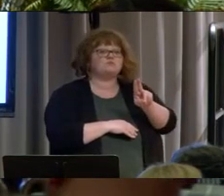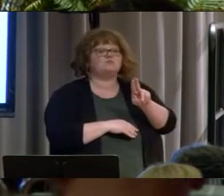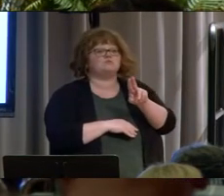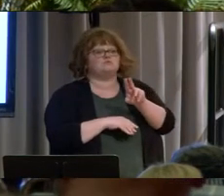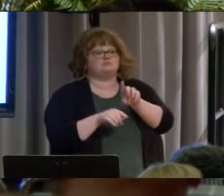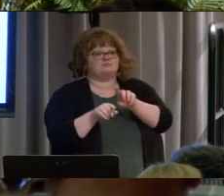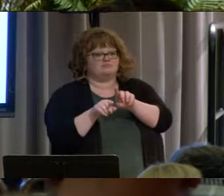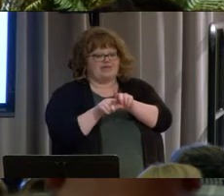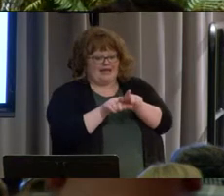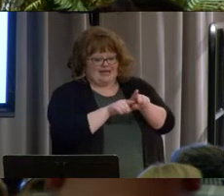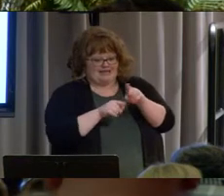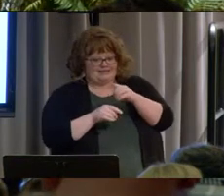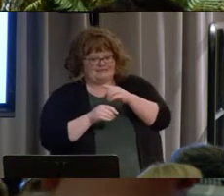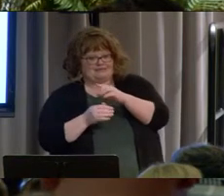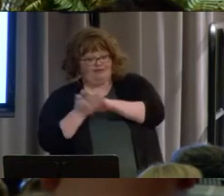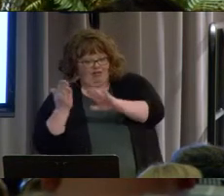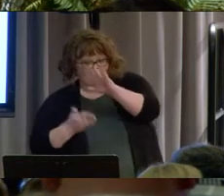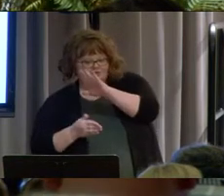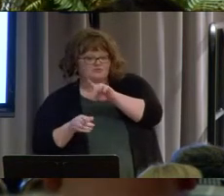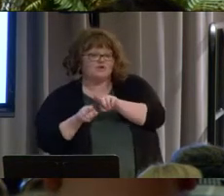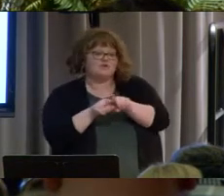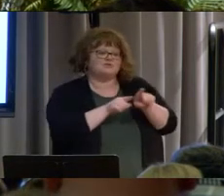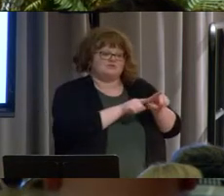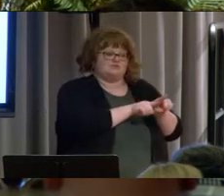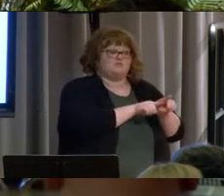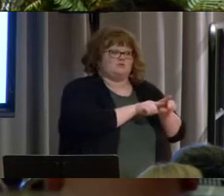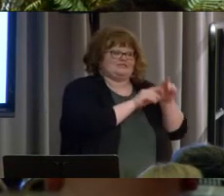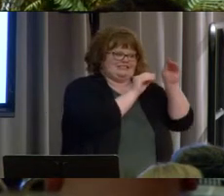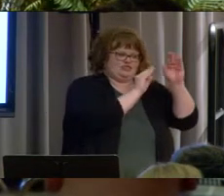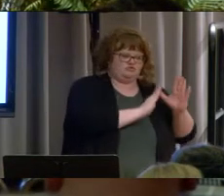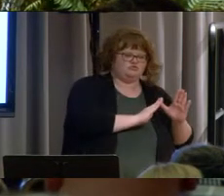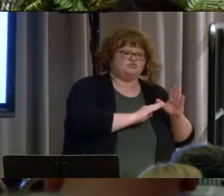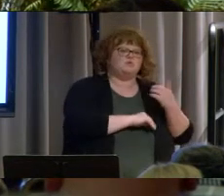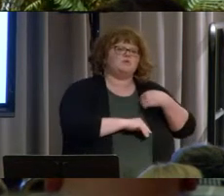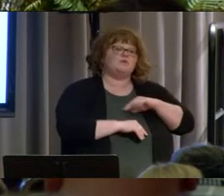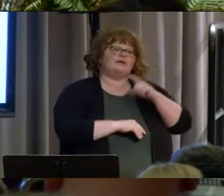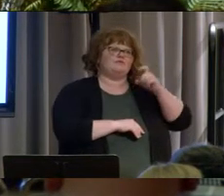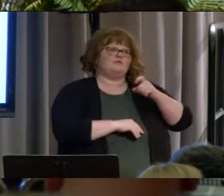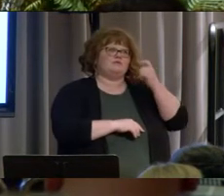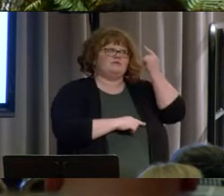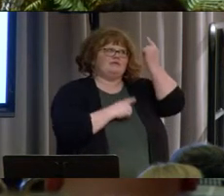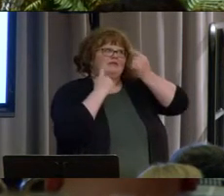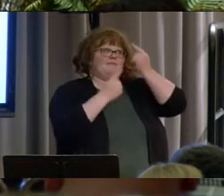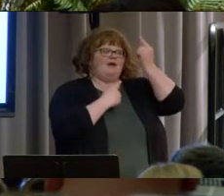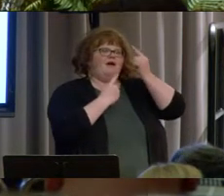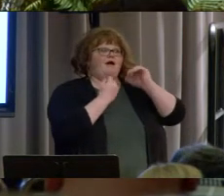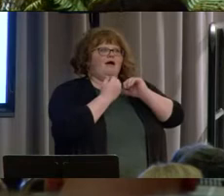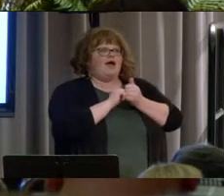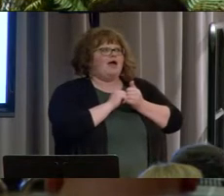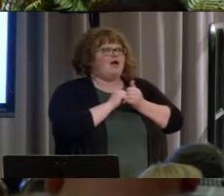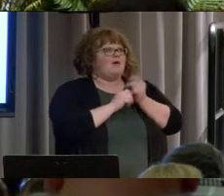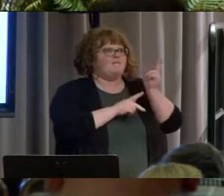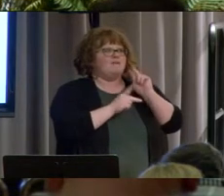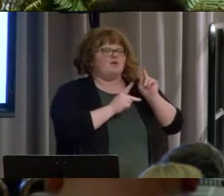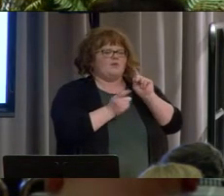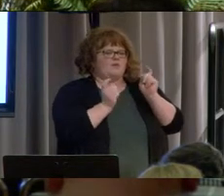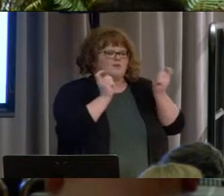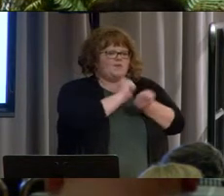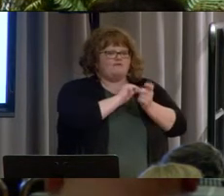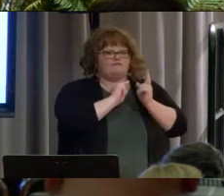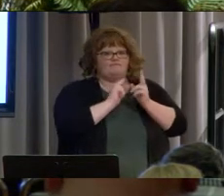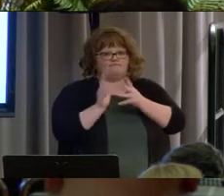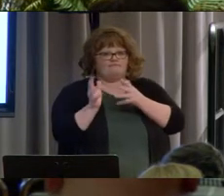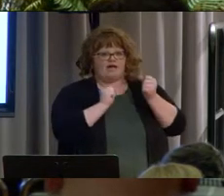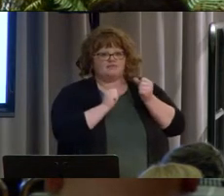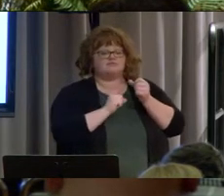advice for us as a faculty, because we do have to think very differently about how rapidly people are changing. And as